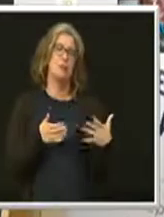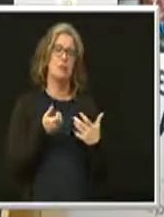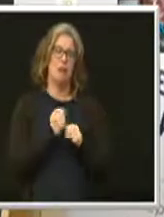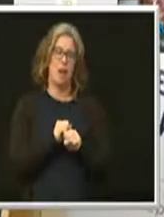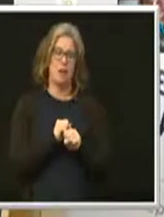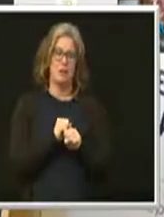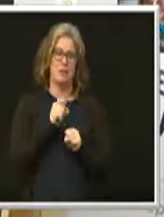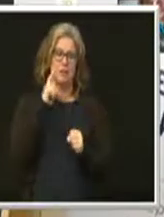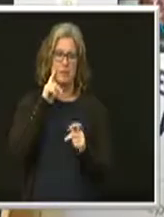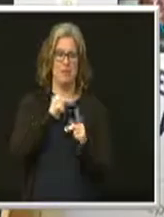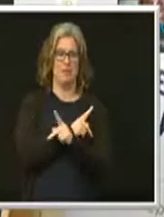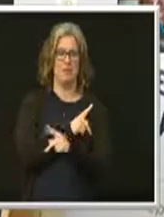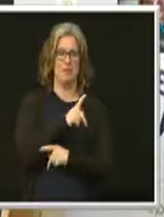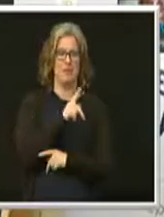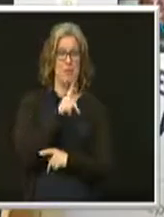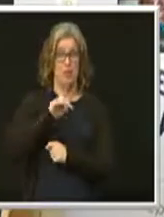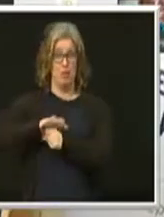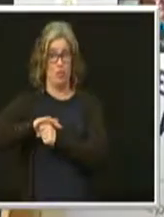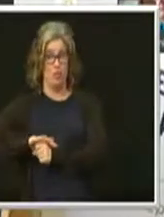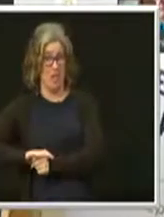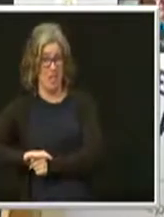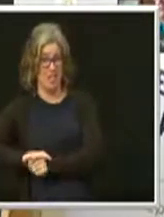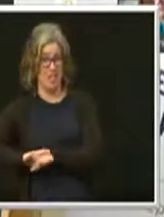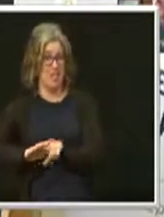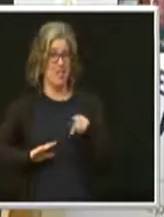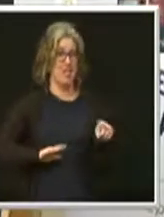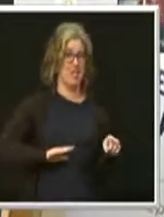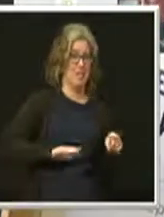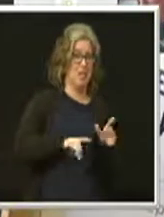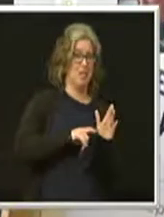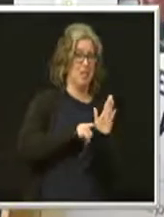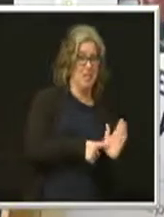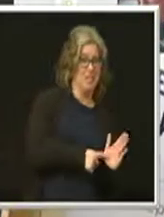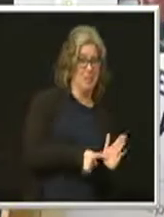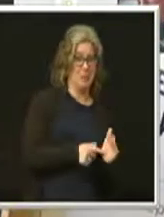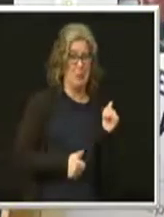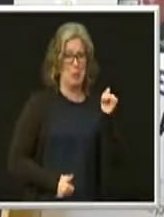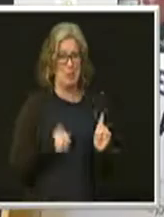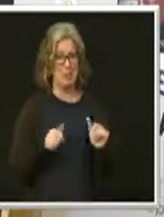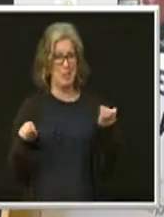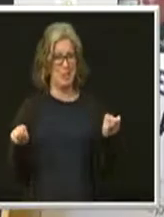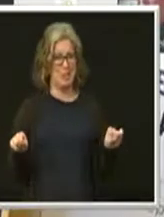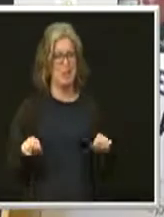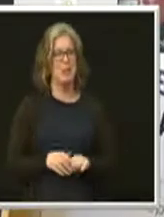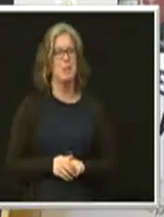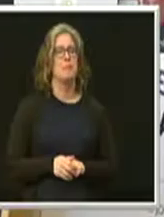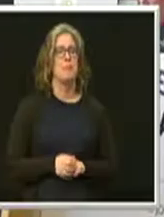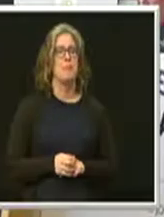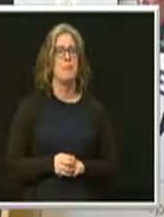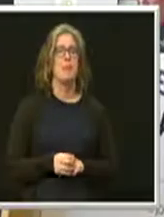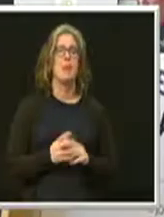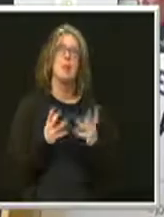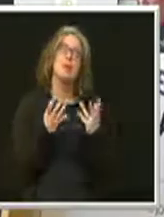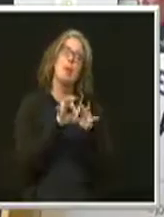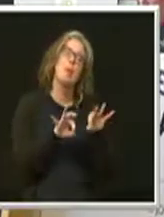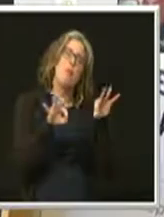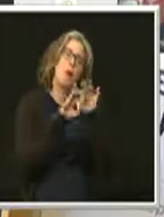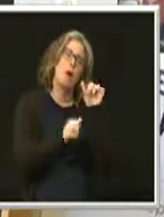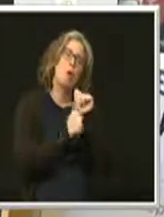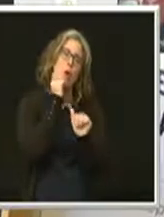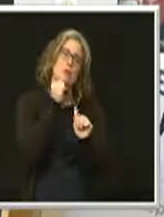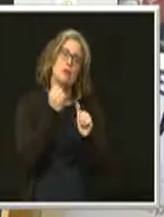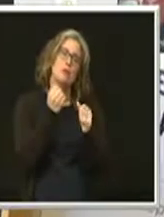discern if this is stress reaction or if it might be an early sign of COVID. So just more important than ever that we